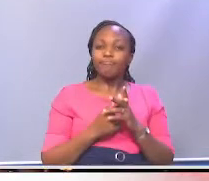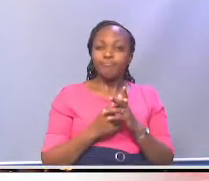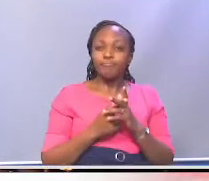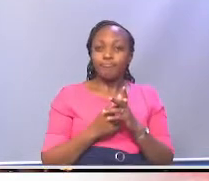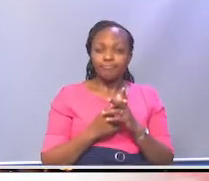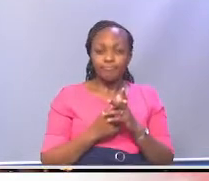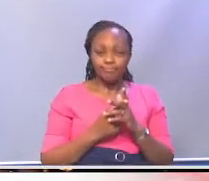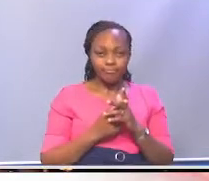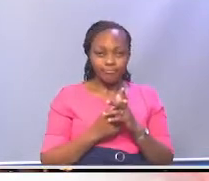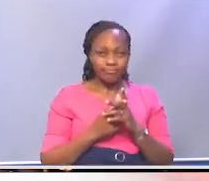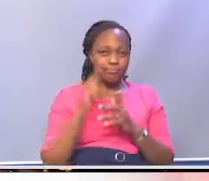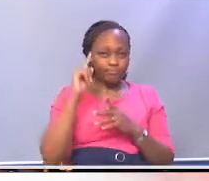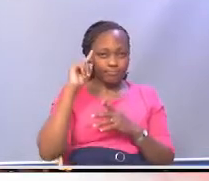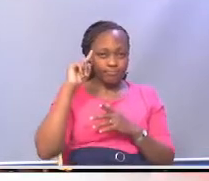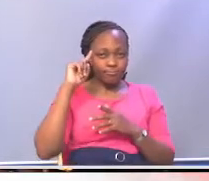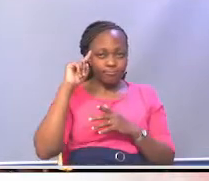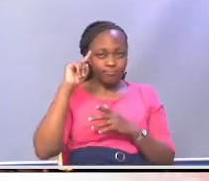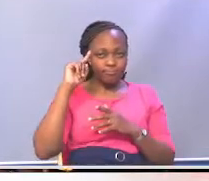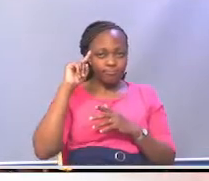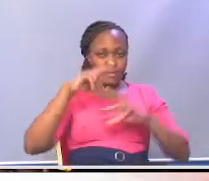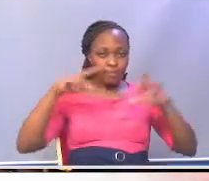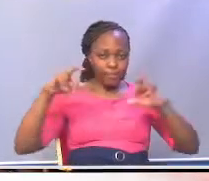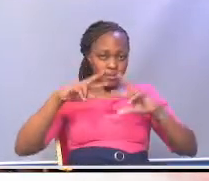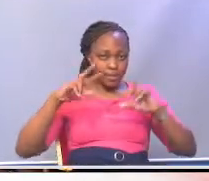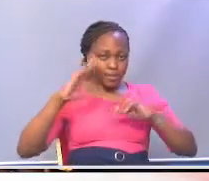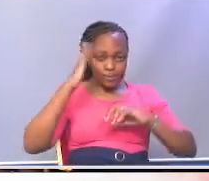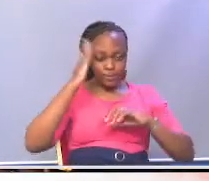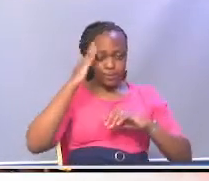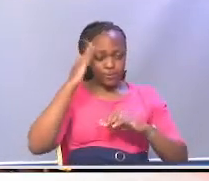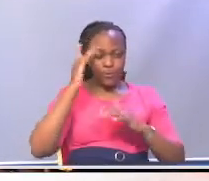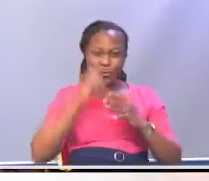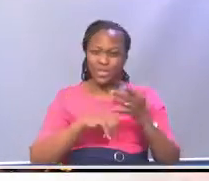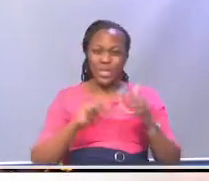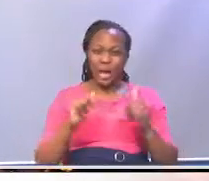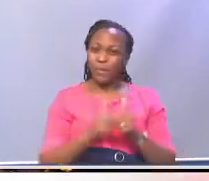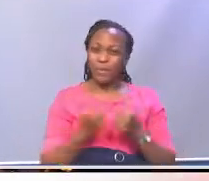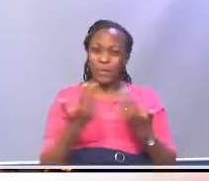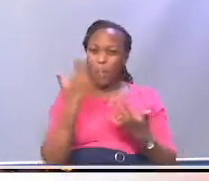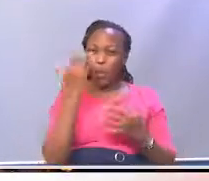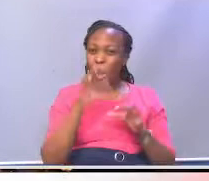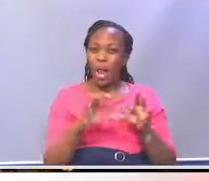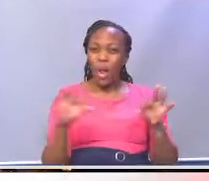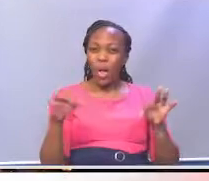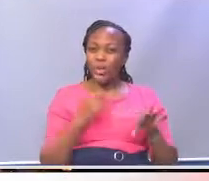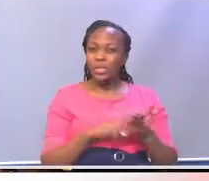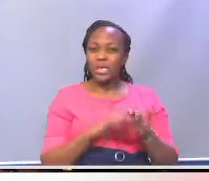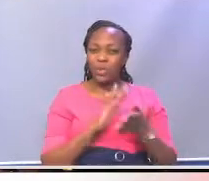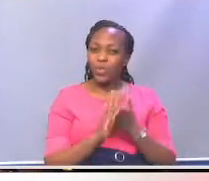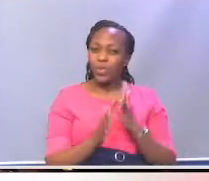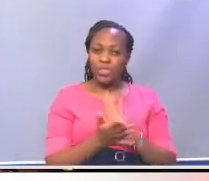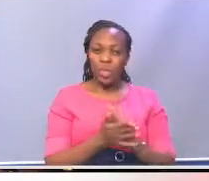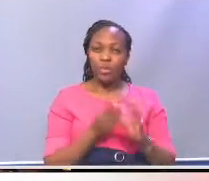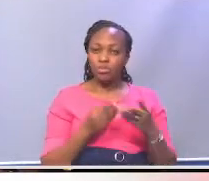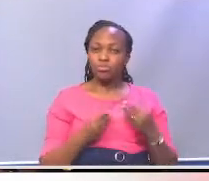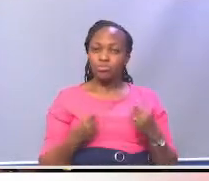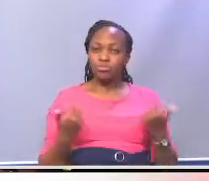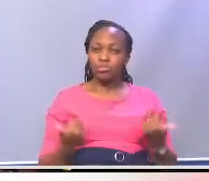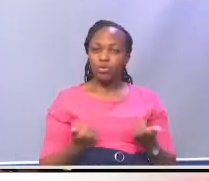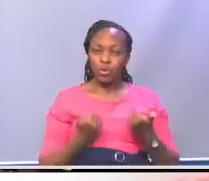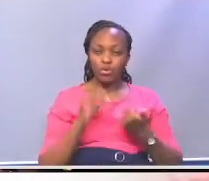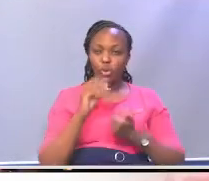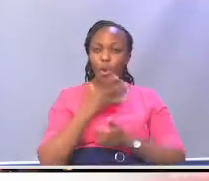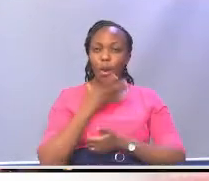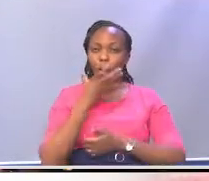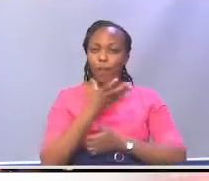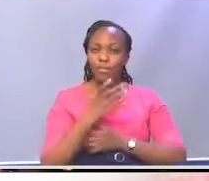investigations into Mwenda's disappearances are taking long. Our reporter Paul Kirobi met up with Nicholas at the